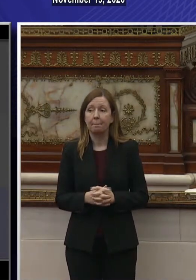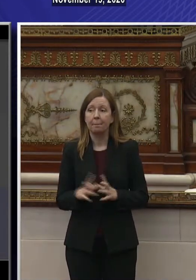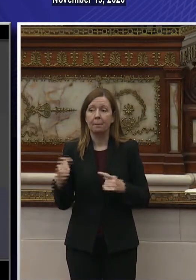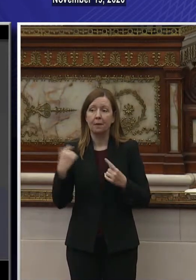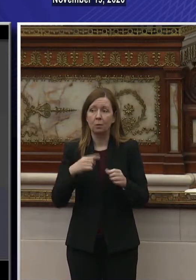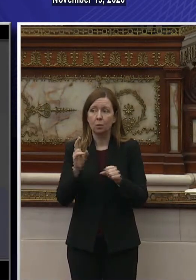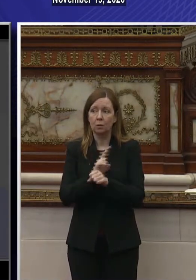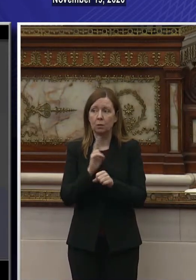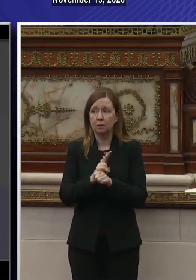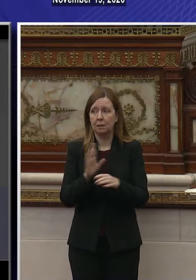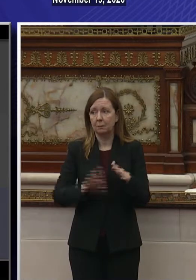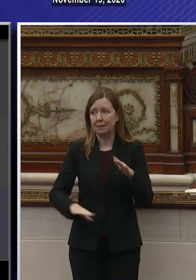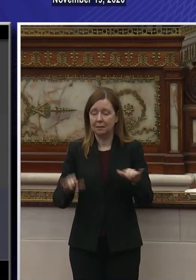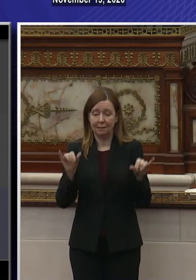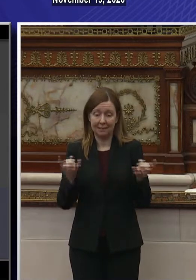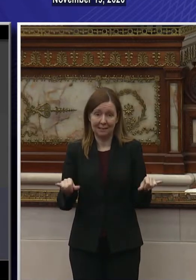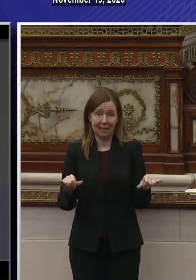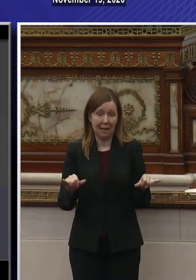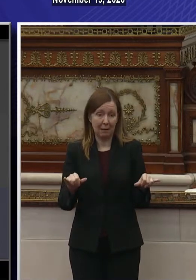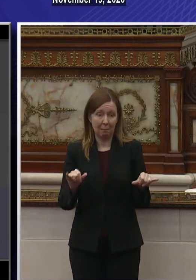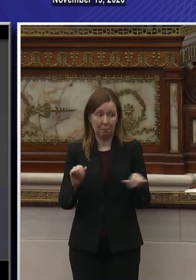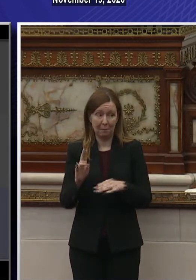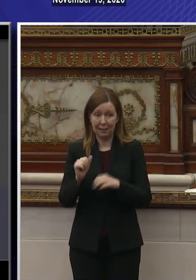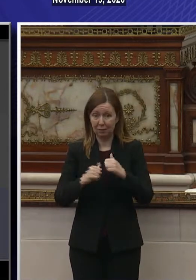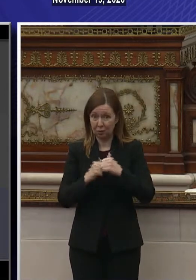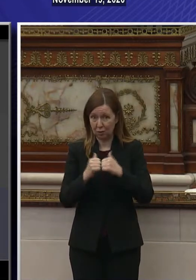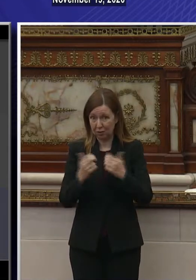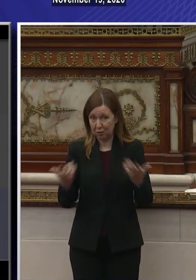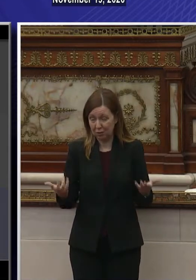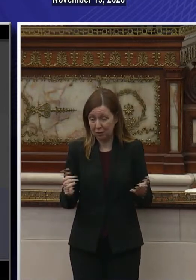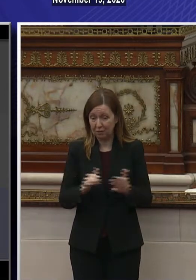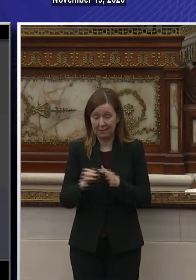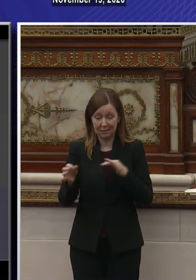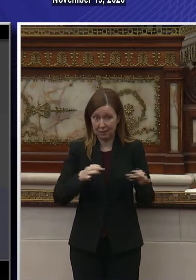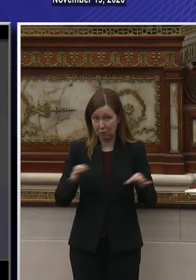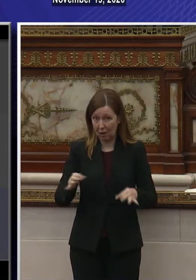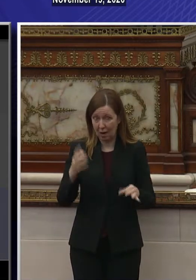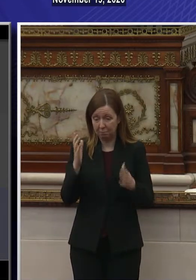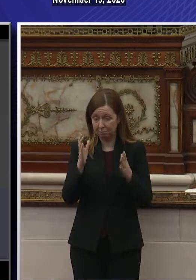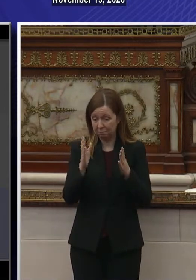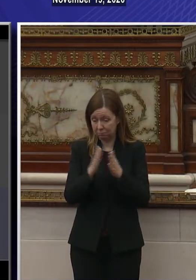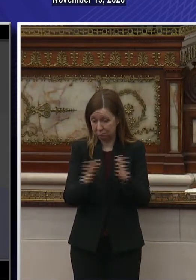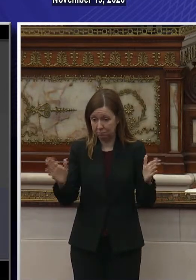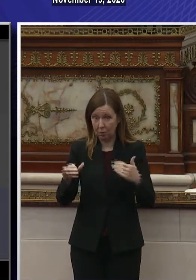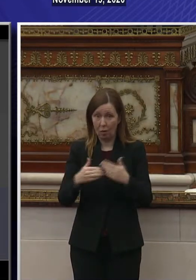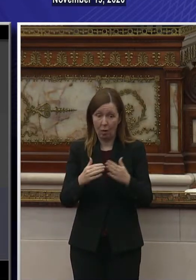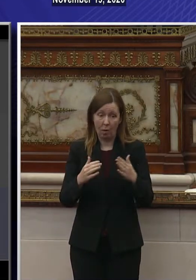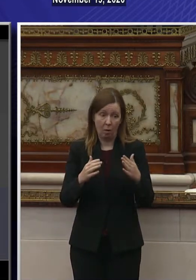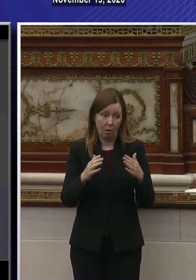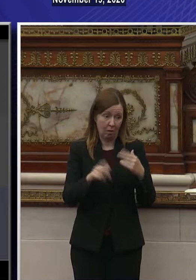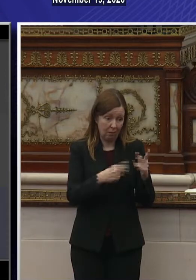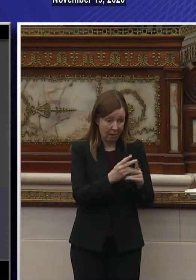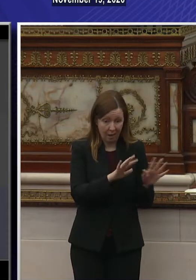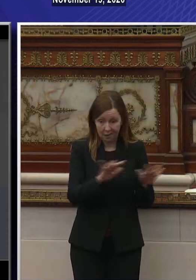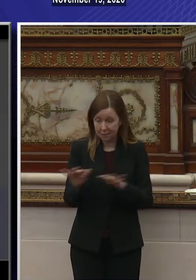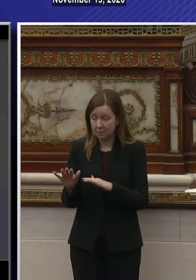we're using, basically the same infrastructure, all right, that has been described throughout all platforms and all of